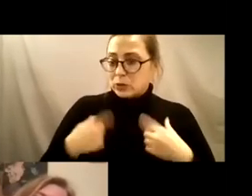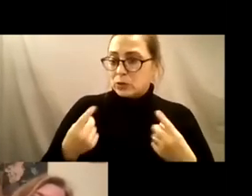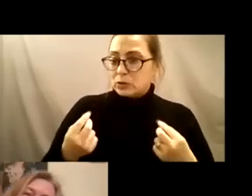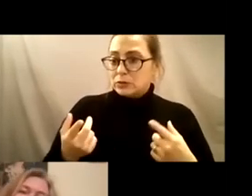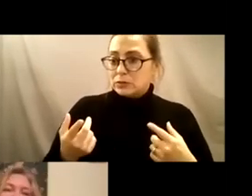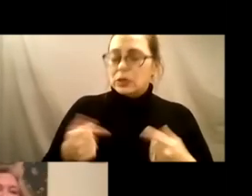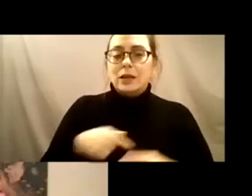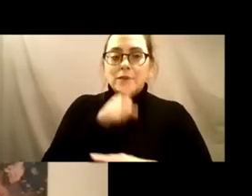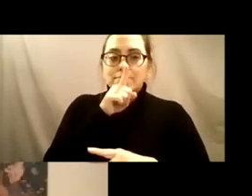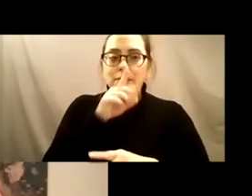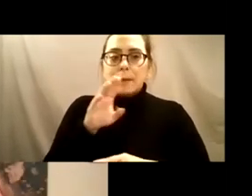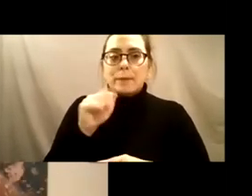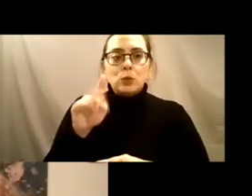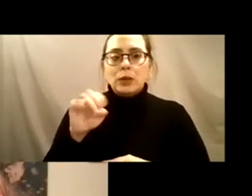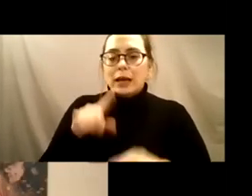You're muted.